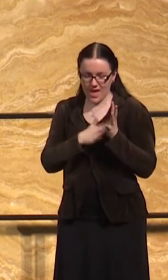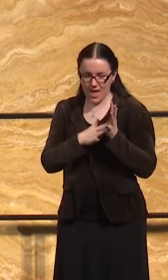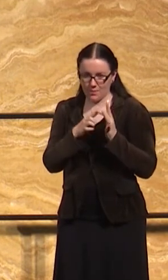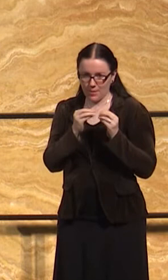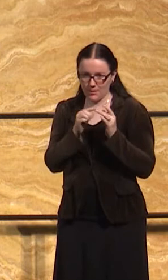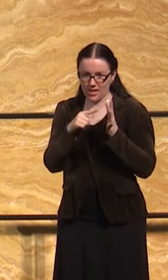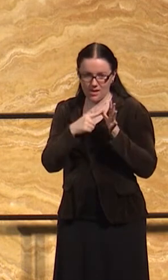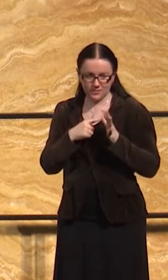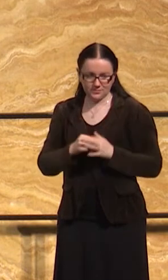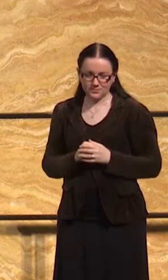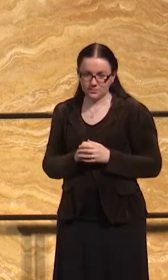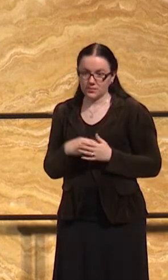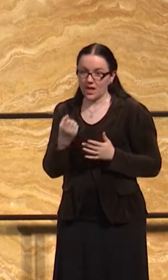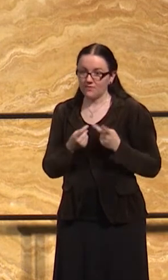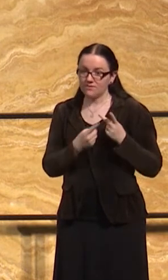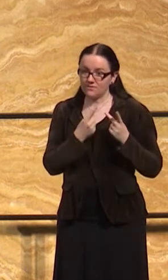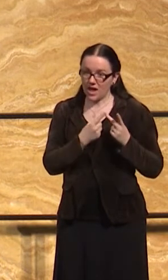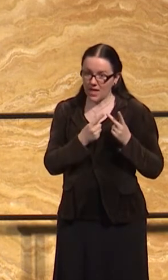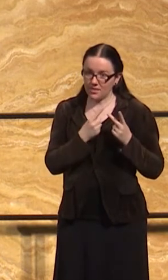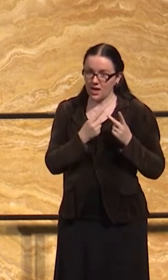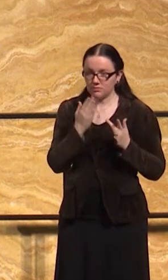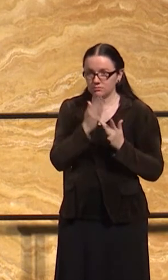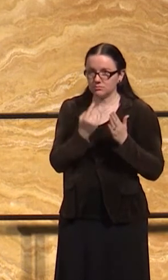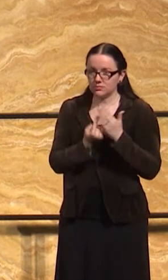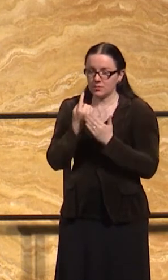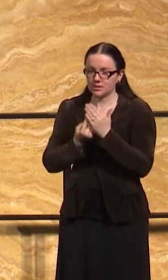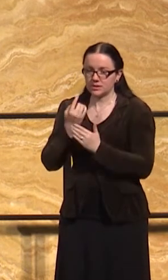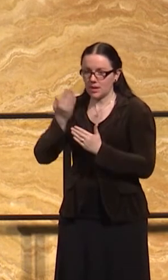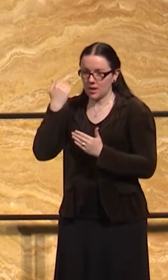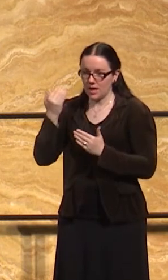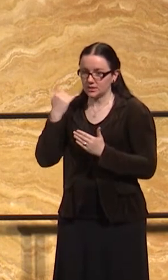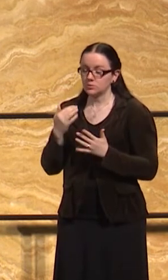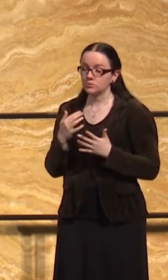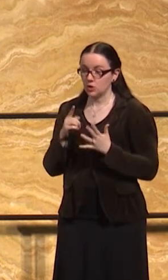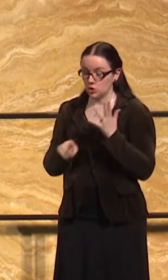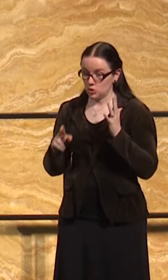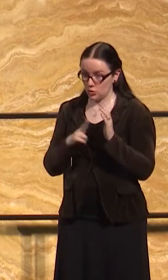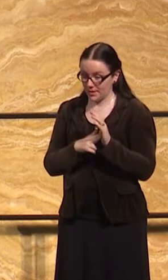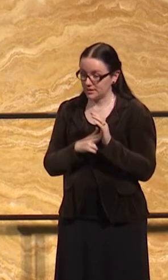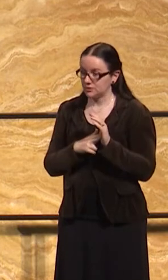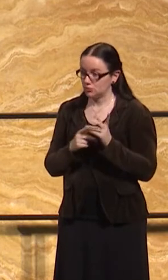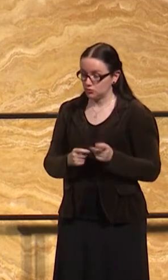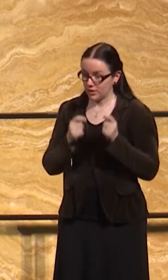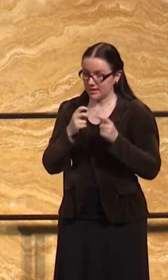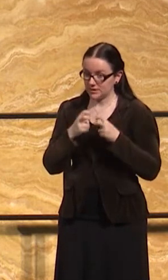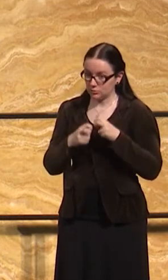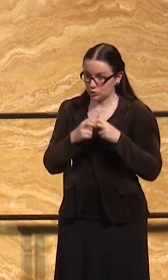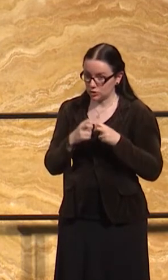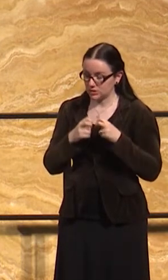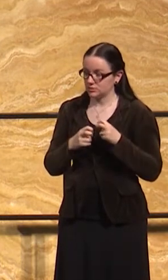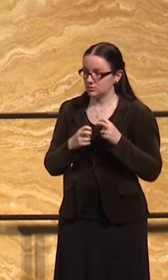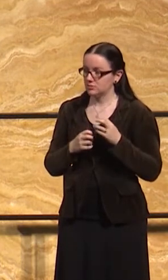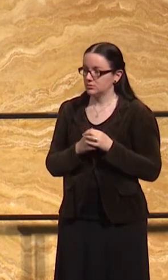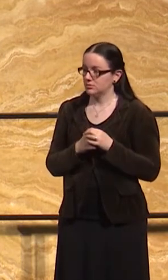And there are other instances in the past where the UN played important role, like for